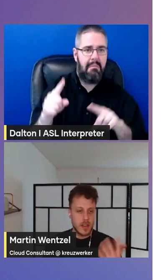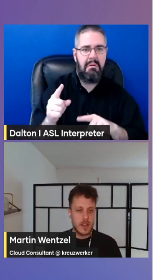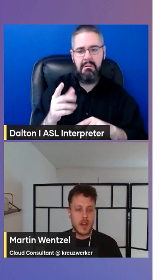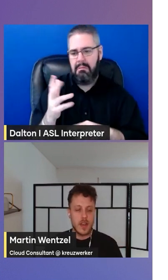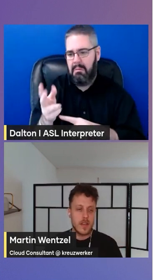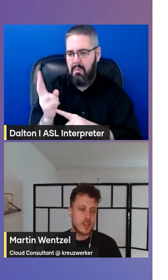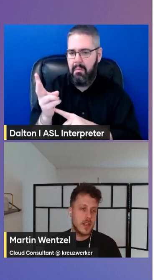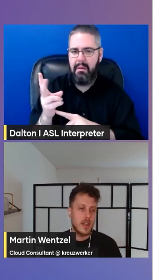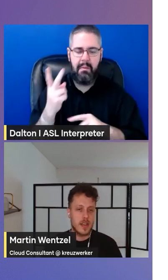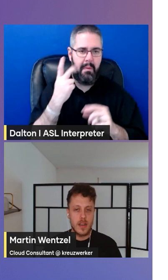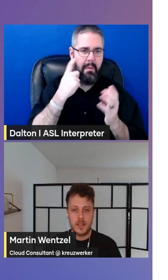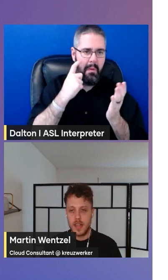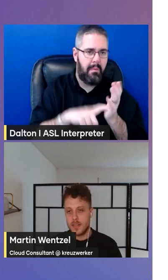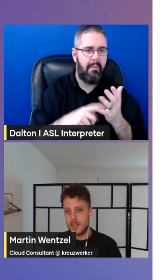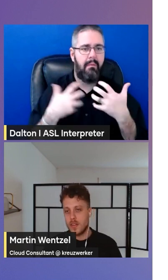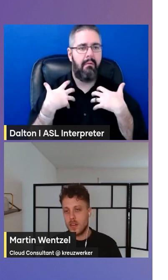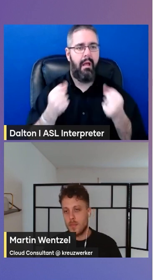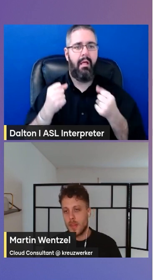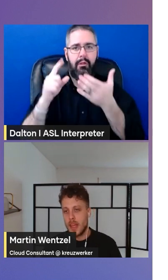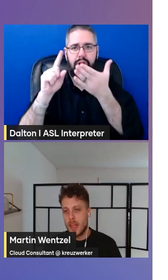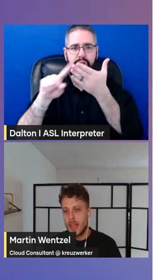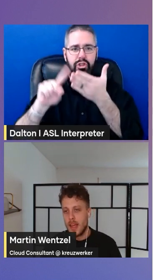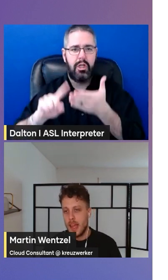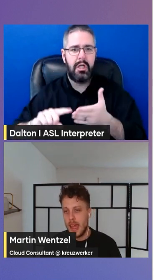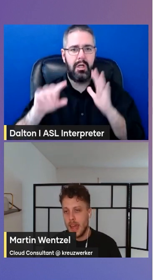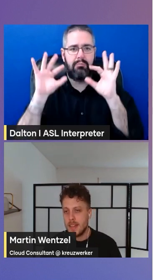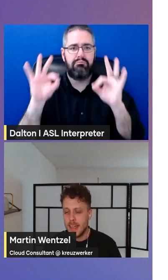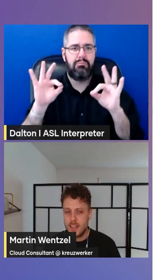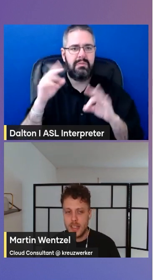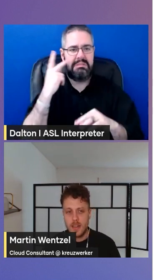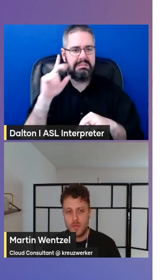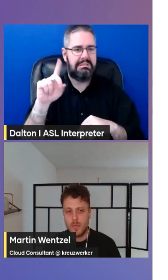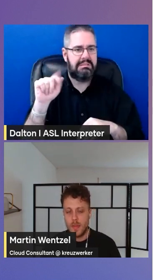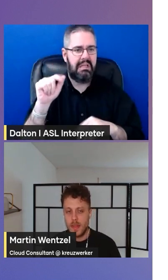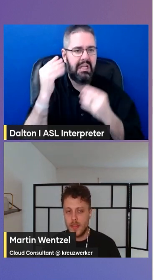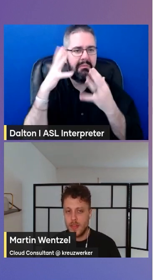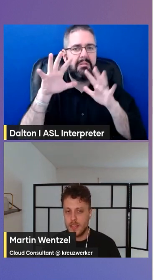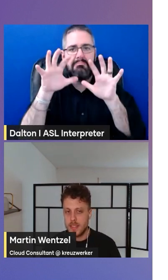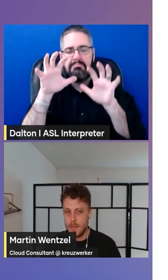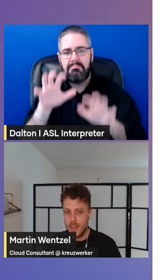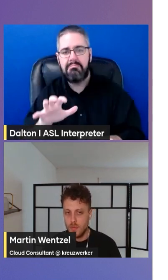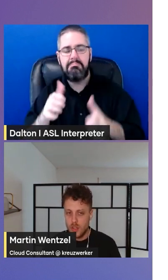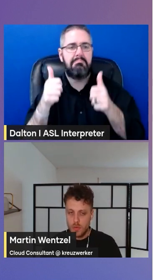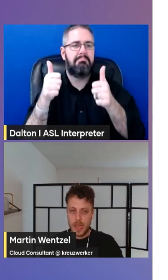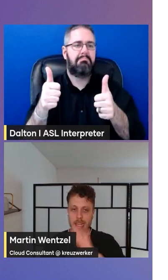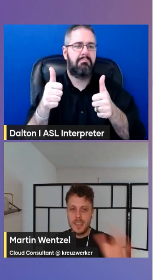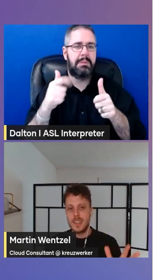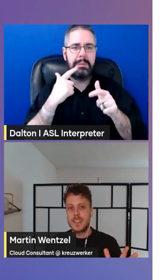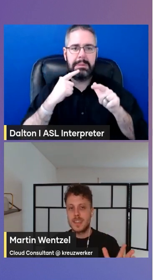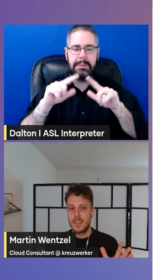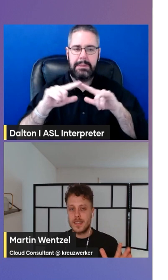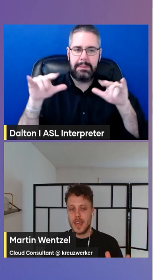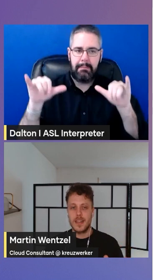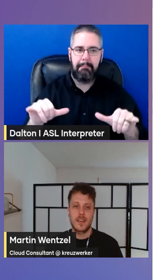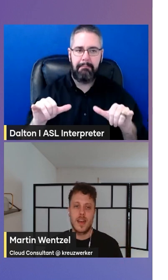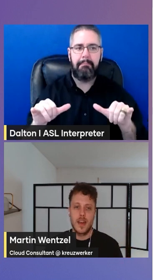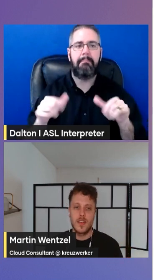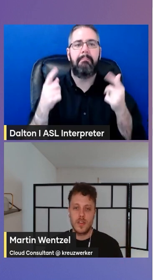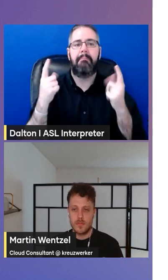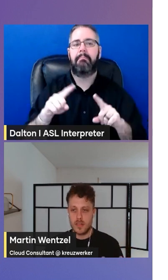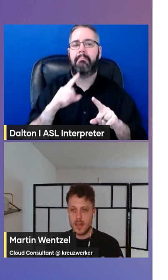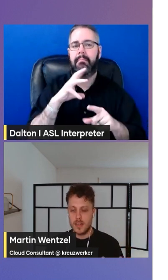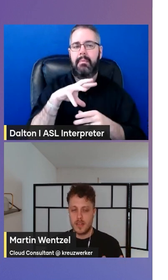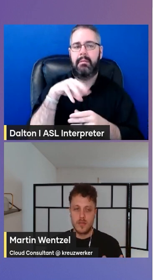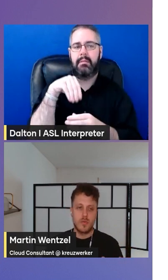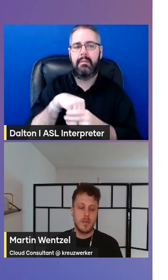see the health check, the status, and so on. And it's actually the same thing we do inside the